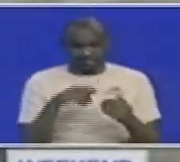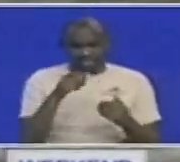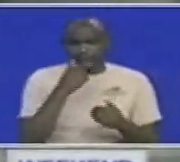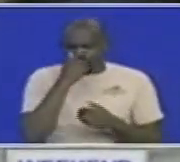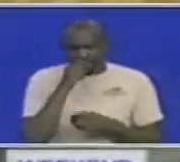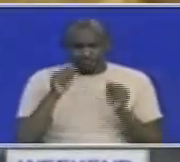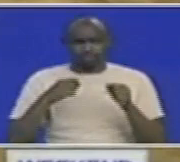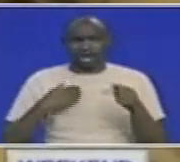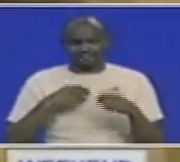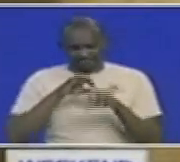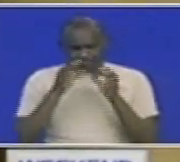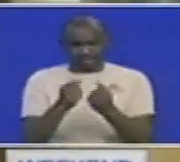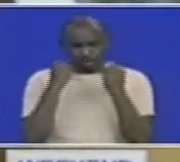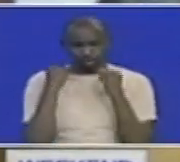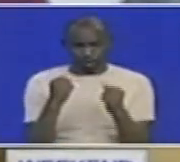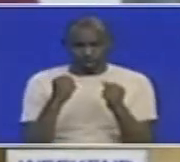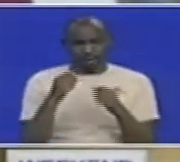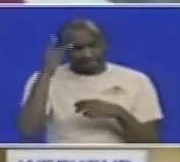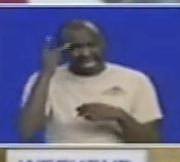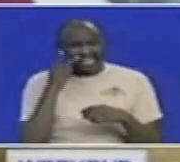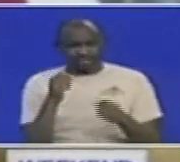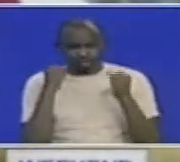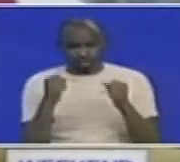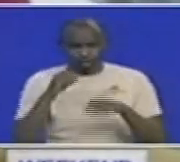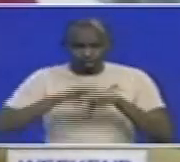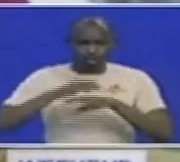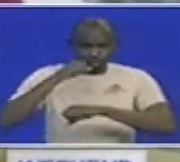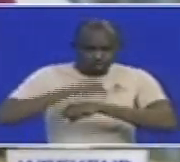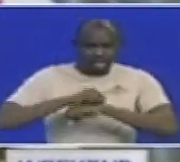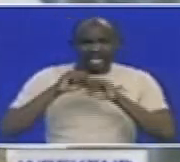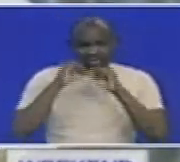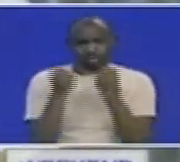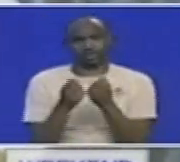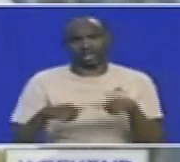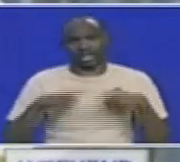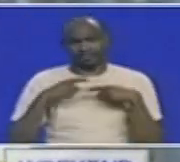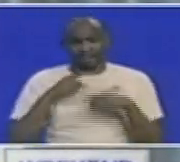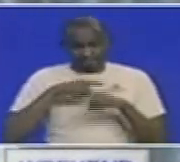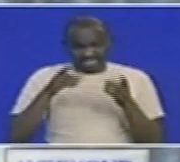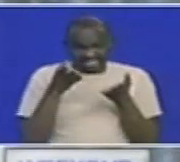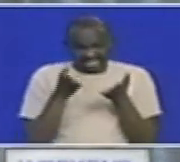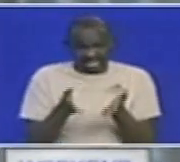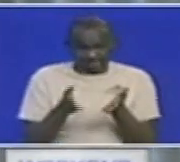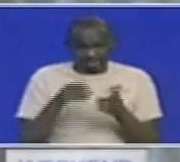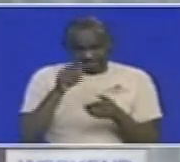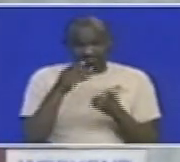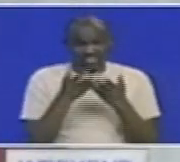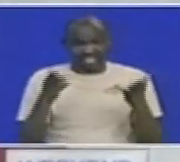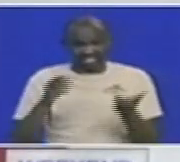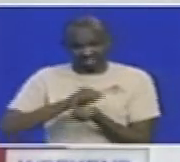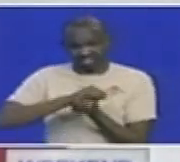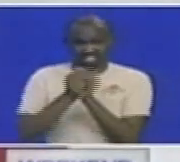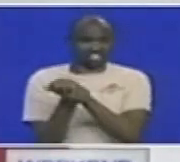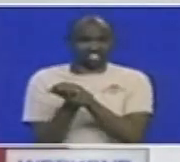have a stable family, committed parents, good schools, and a social life. But as it is, things took a